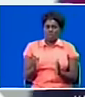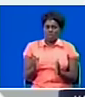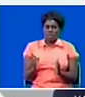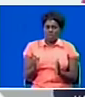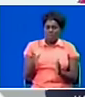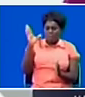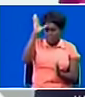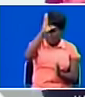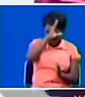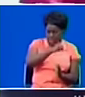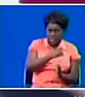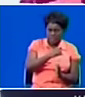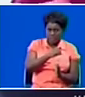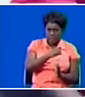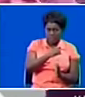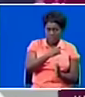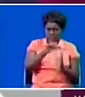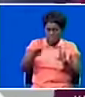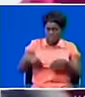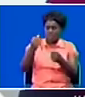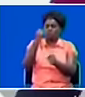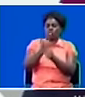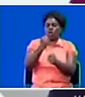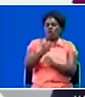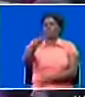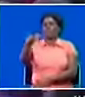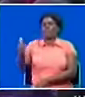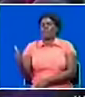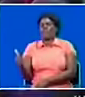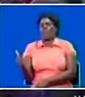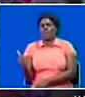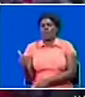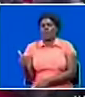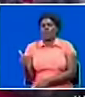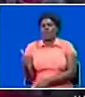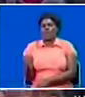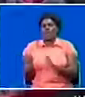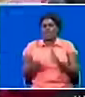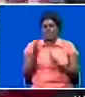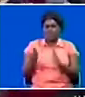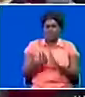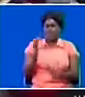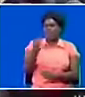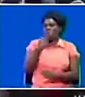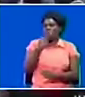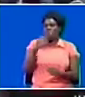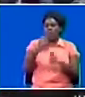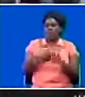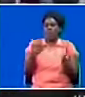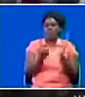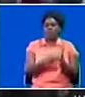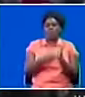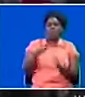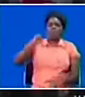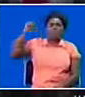alikosa pia tutamwangalia tumpatie kazi nyingine. It was an immediate political cure for a political problem.